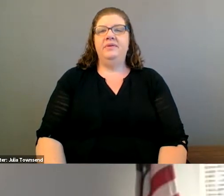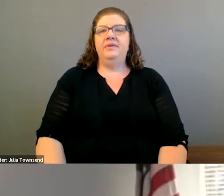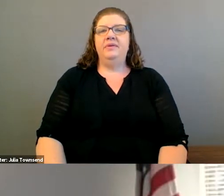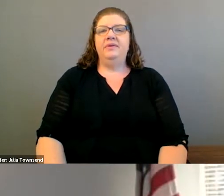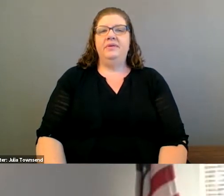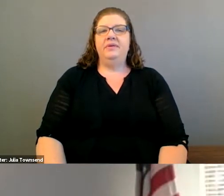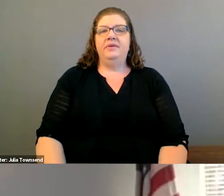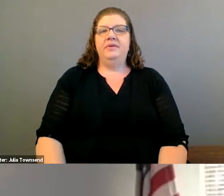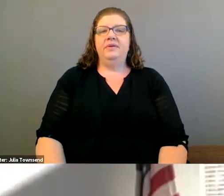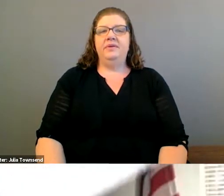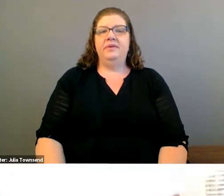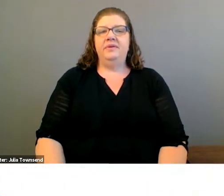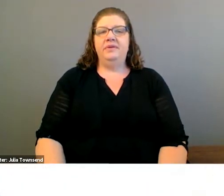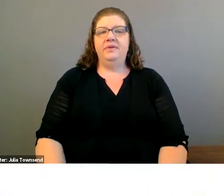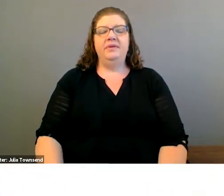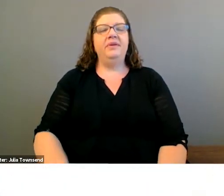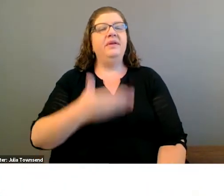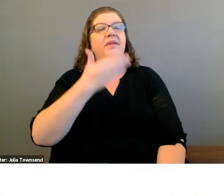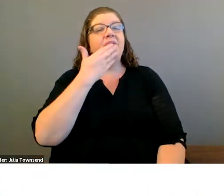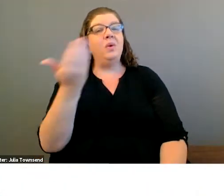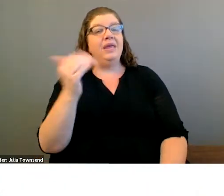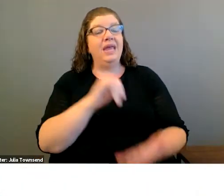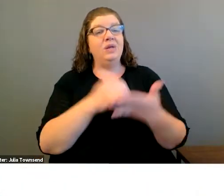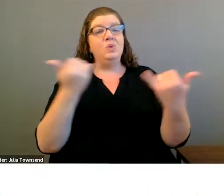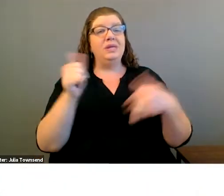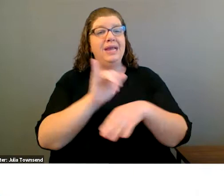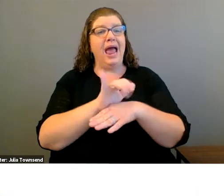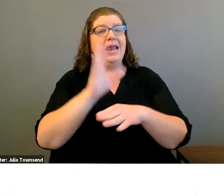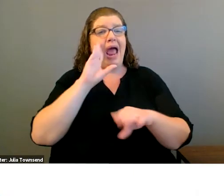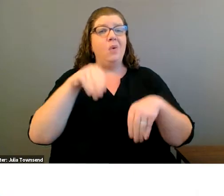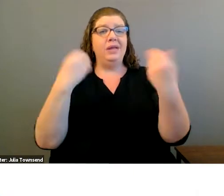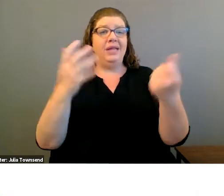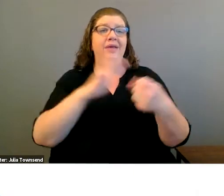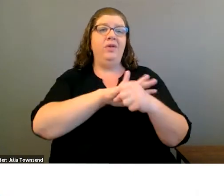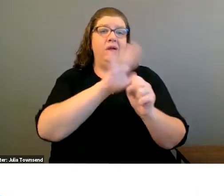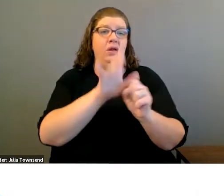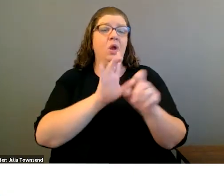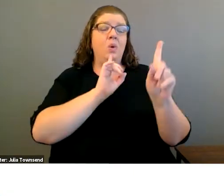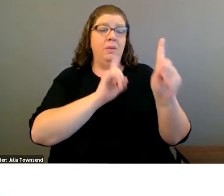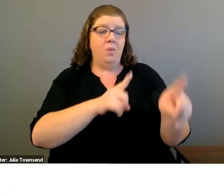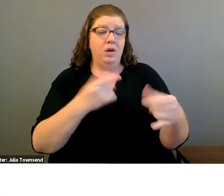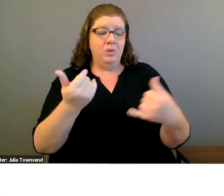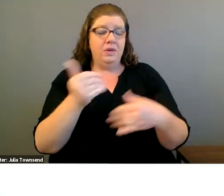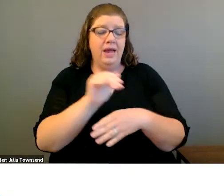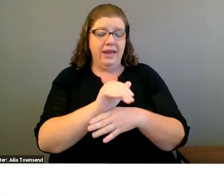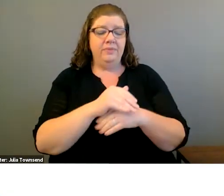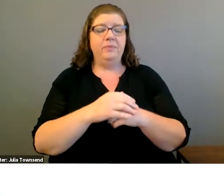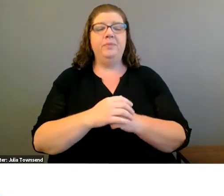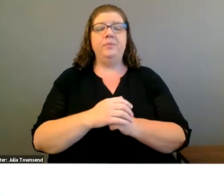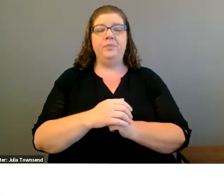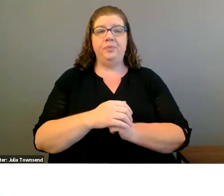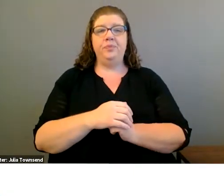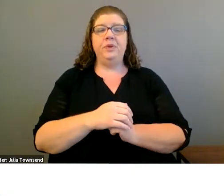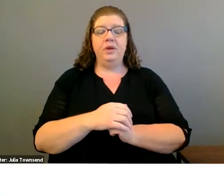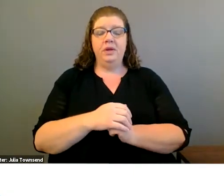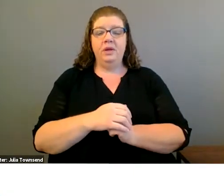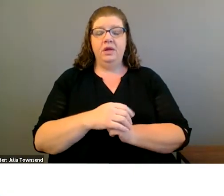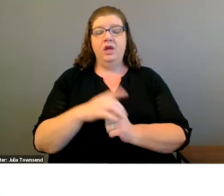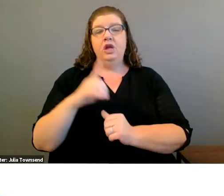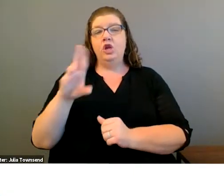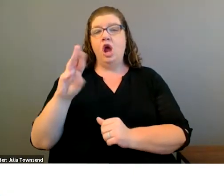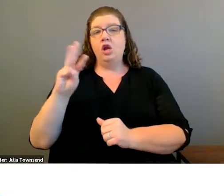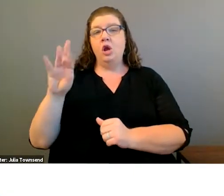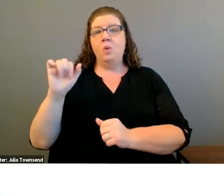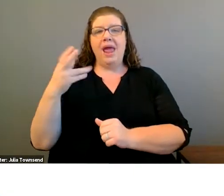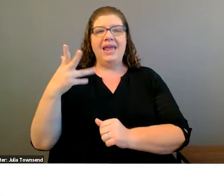Thank you again, and I will be presenting tonight's report. Thank you, Brian, for putting it up there. Dr. Wegenet couldn't be